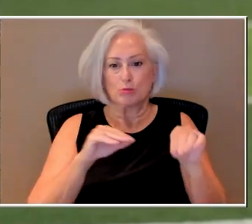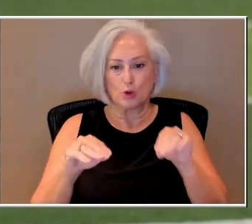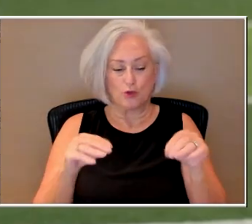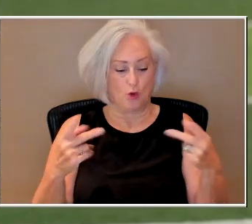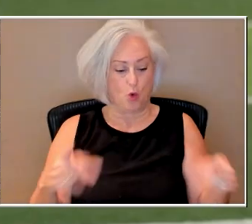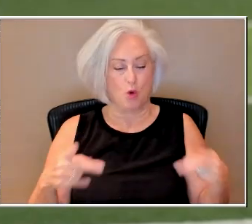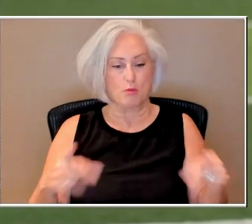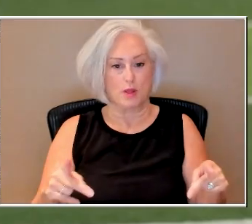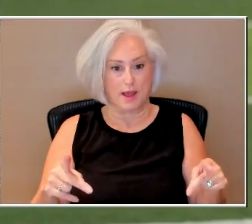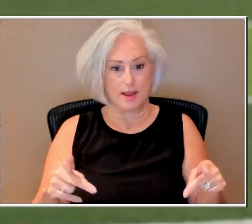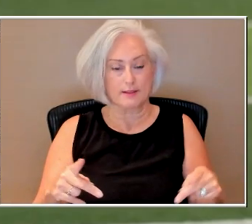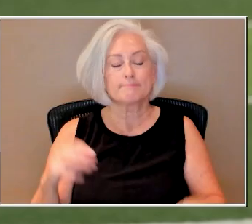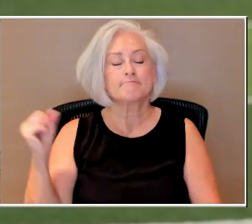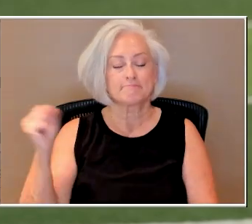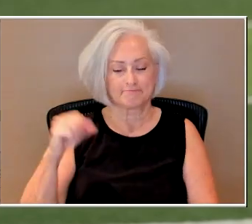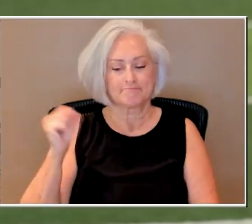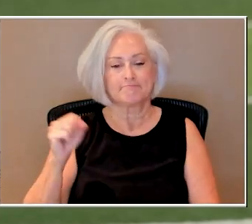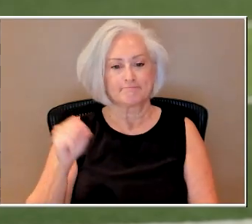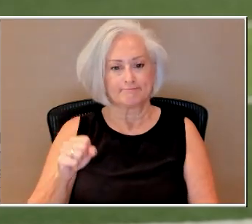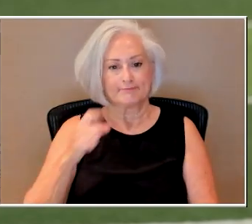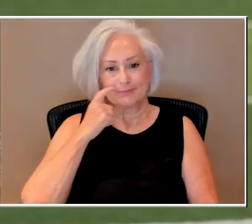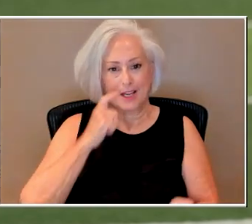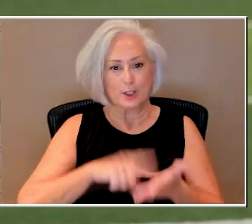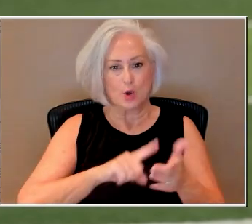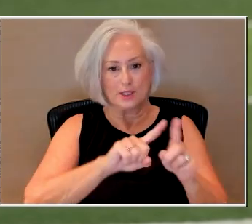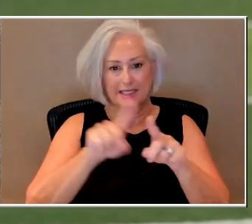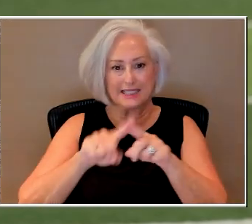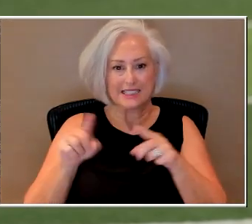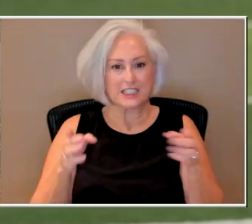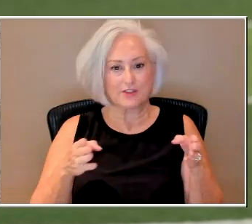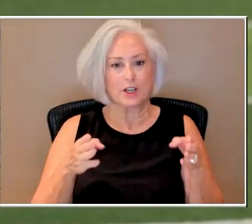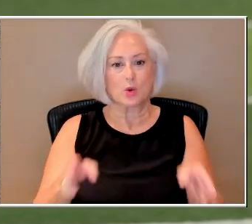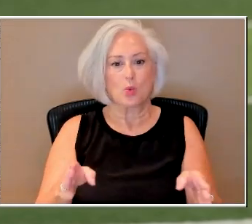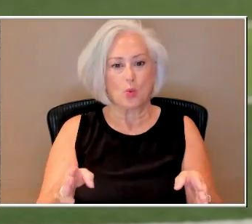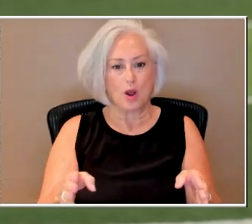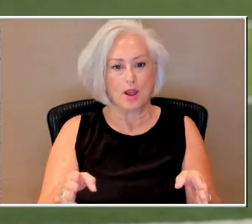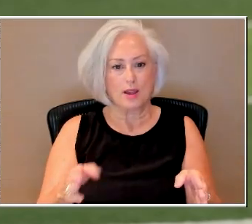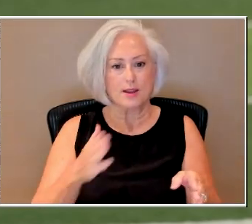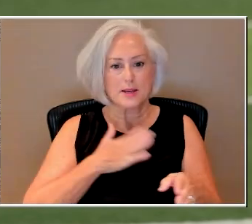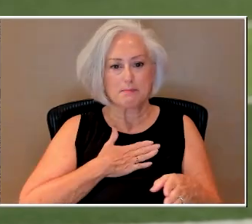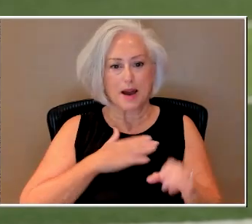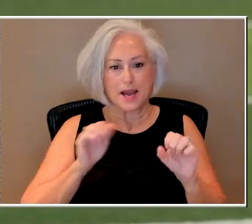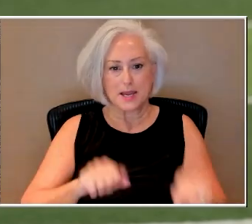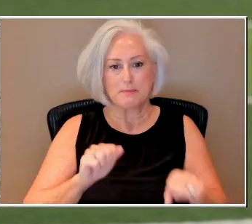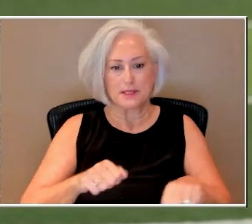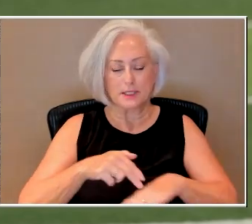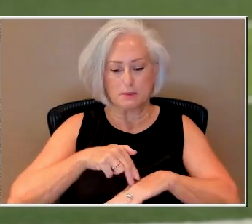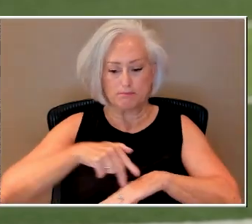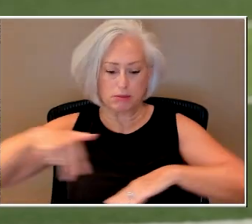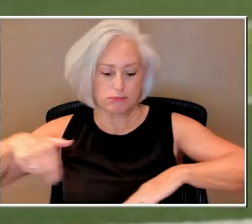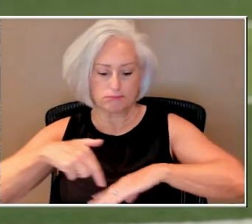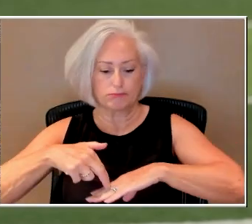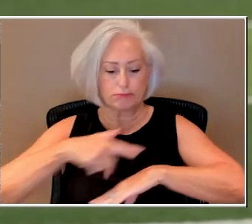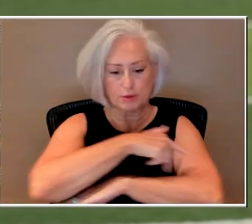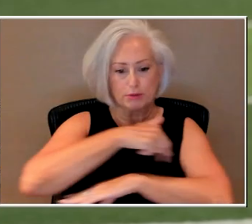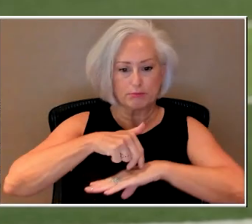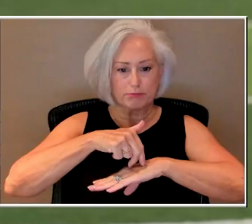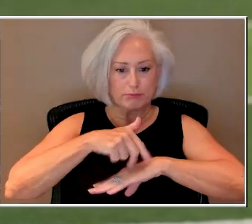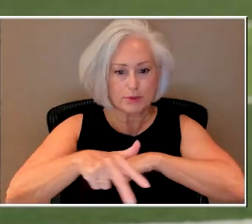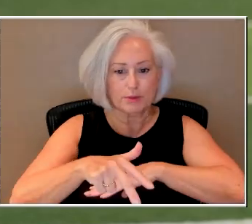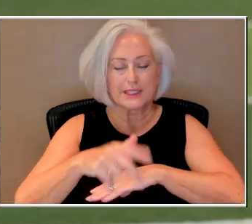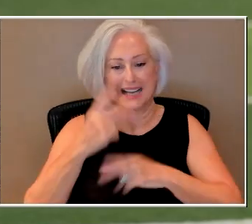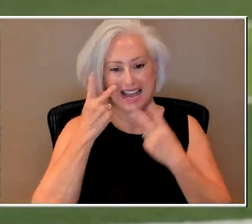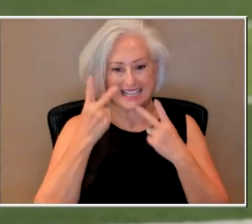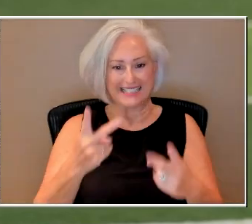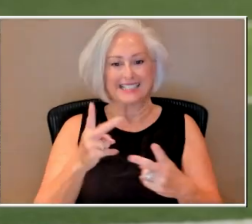Yeah, I've noticed it in a variety of different ways. My explosiveness on the court, I can see it translating, and then my agility and my